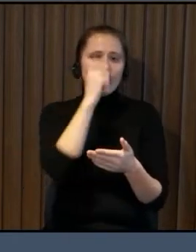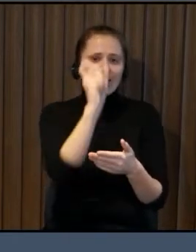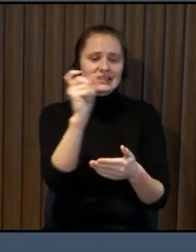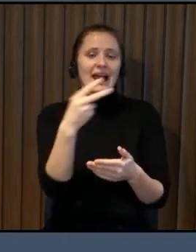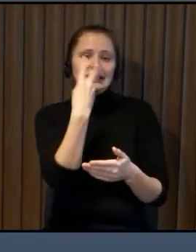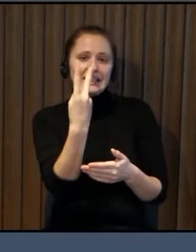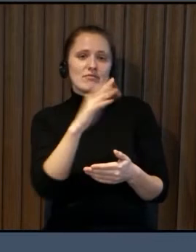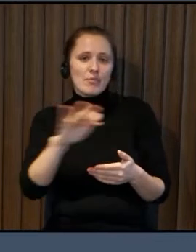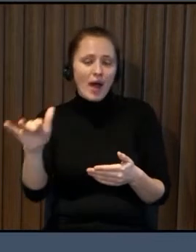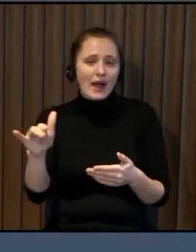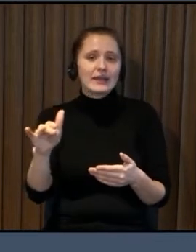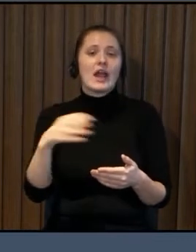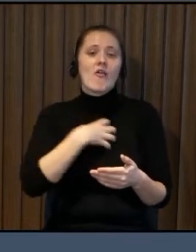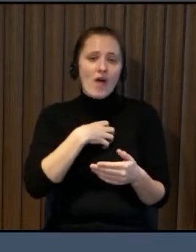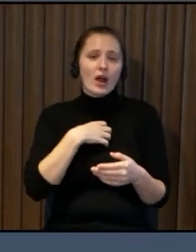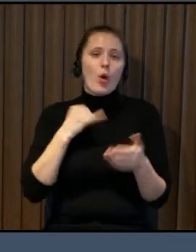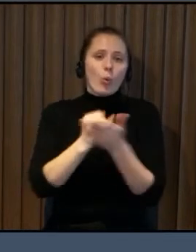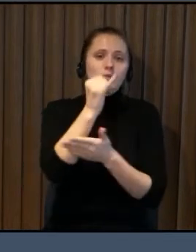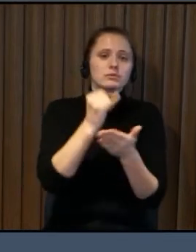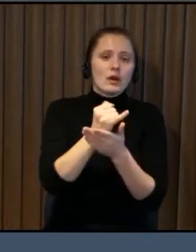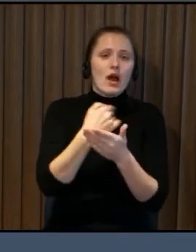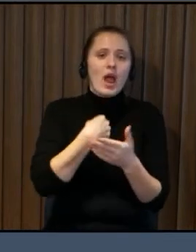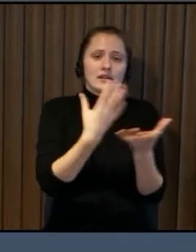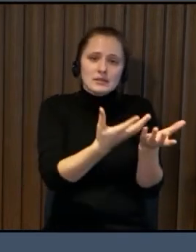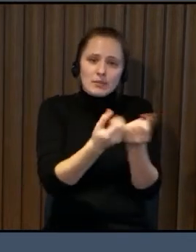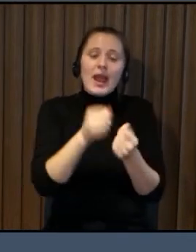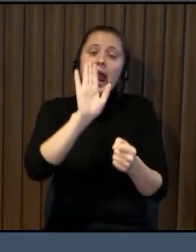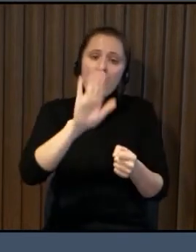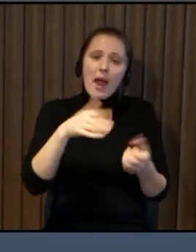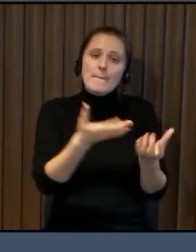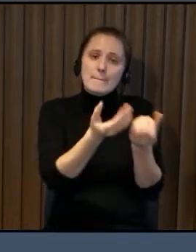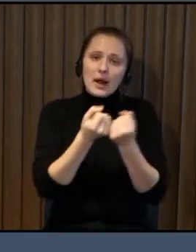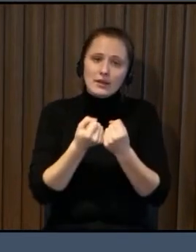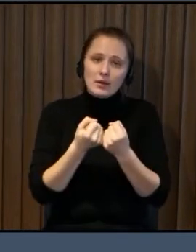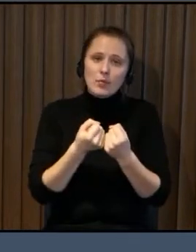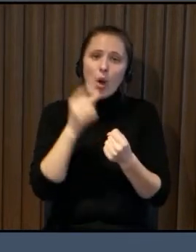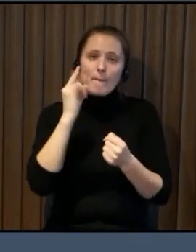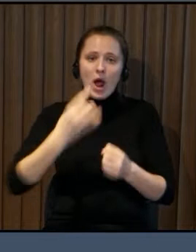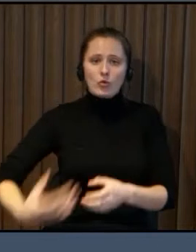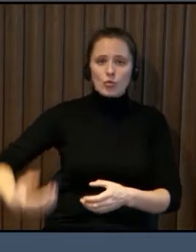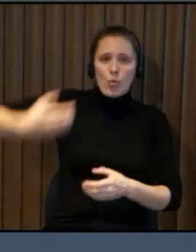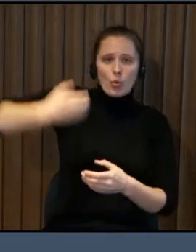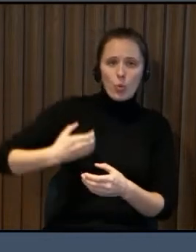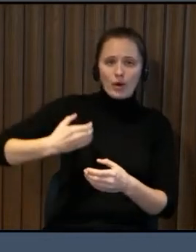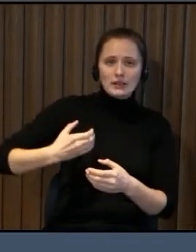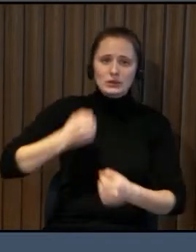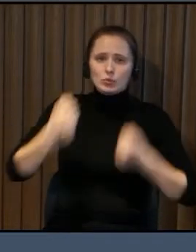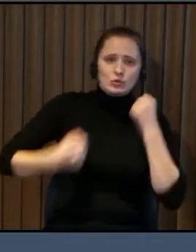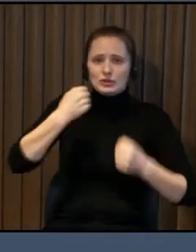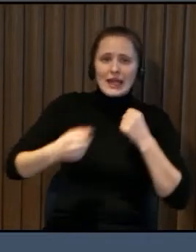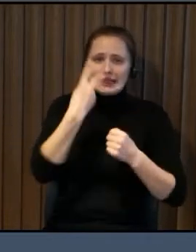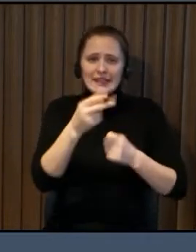my favorite story is if I'm a parent with two children, and I need to go